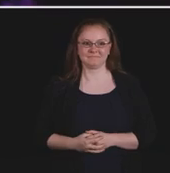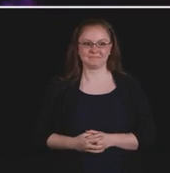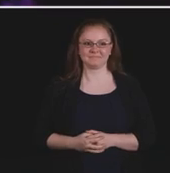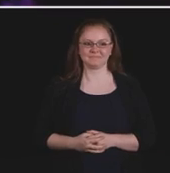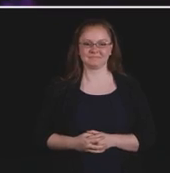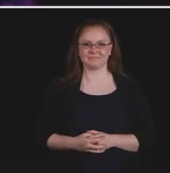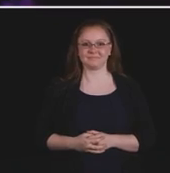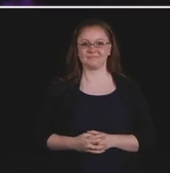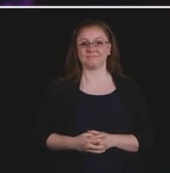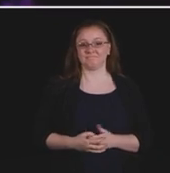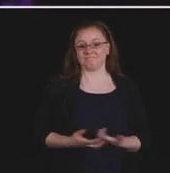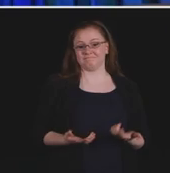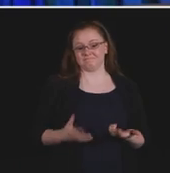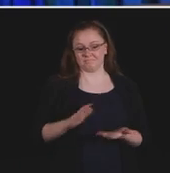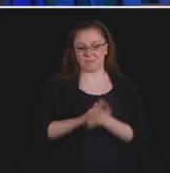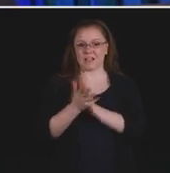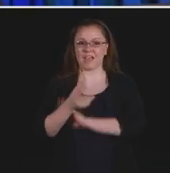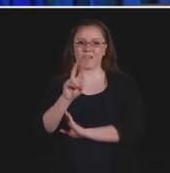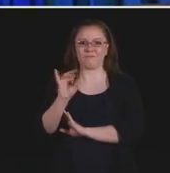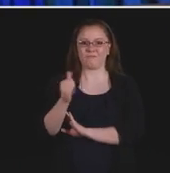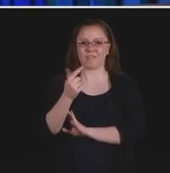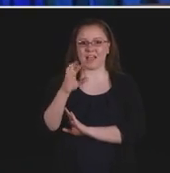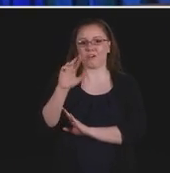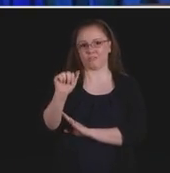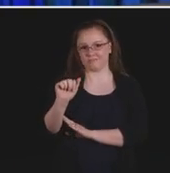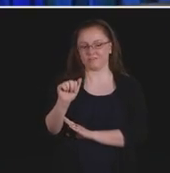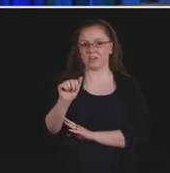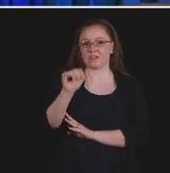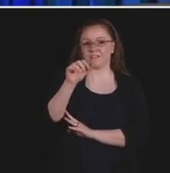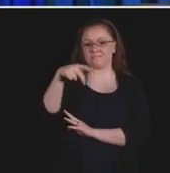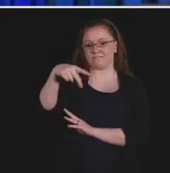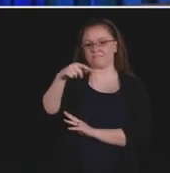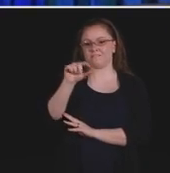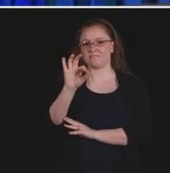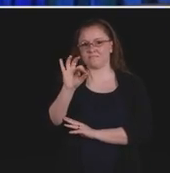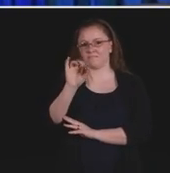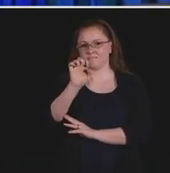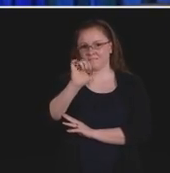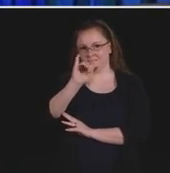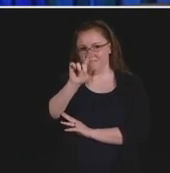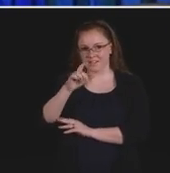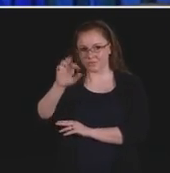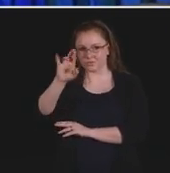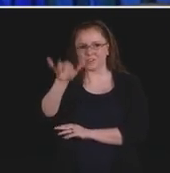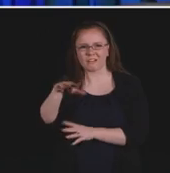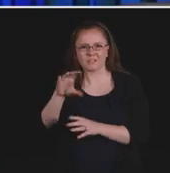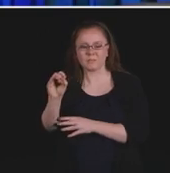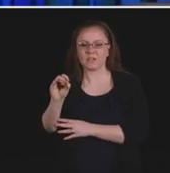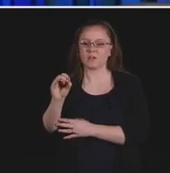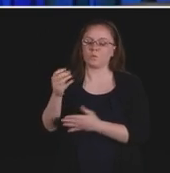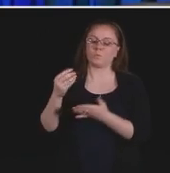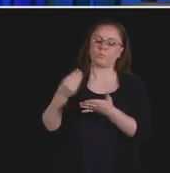That's how the Viagra was born. Pfizer made billions of dollars out of this discovery.